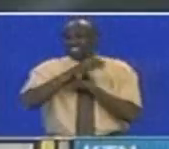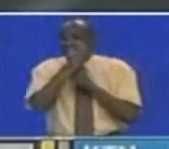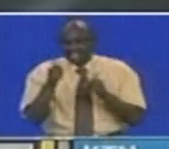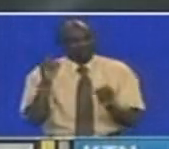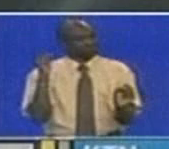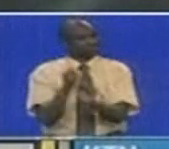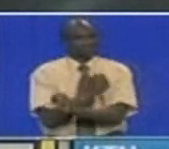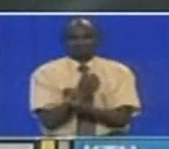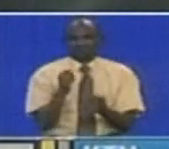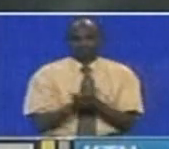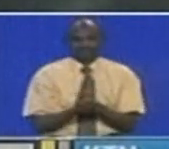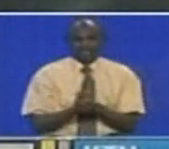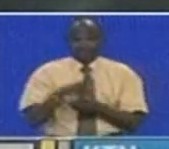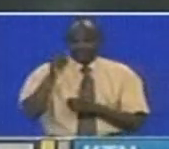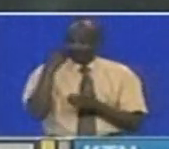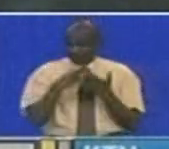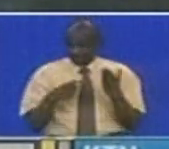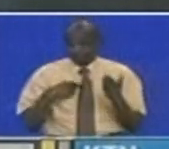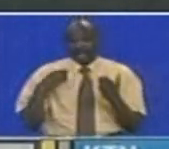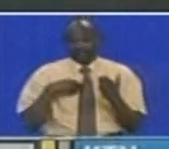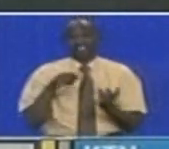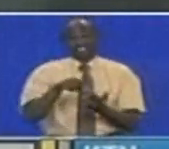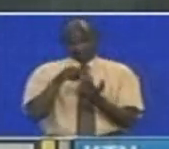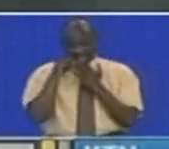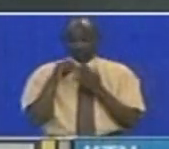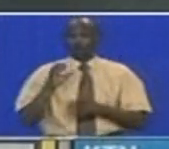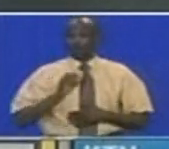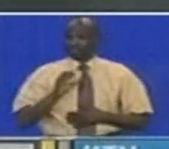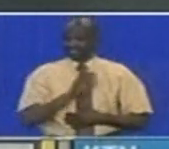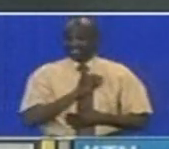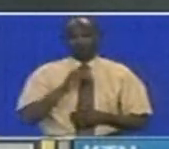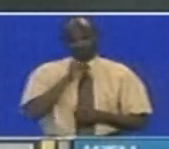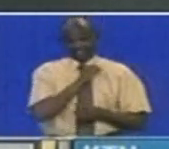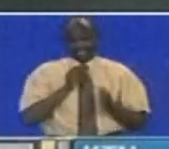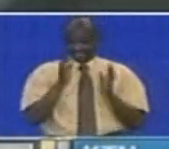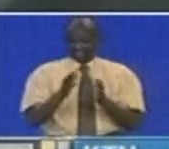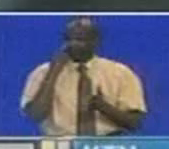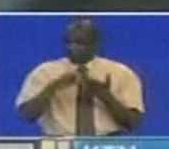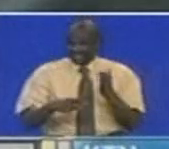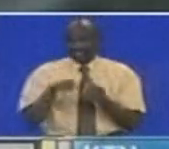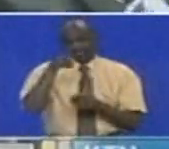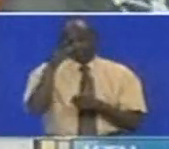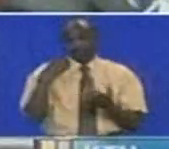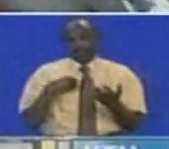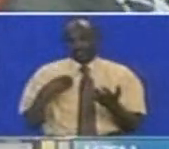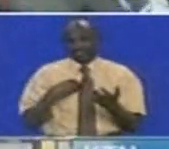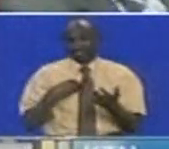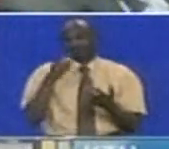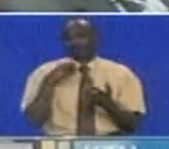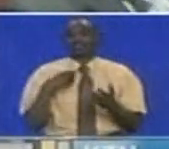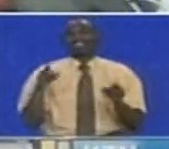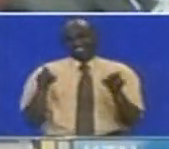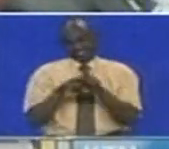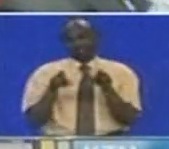republic. Wambora decried facing the same special committee of the Senate that had impeached him, claiming it was hell-bent on returning the same